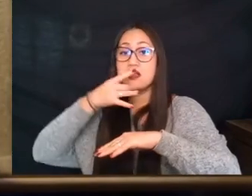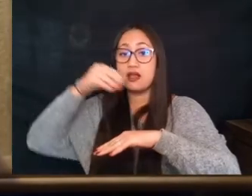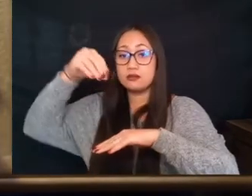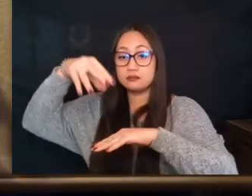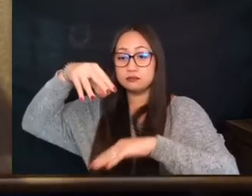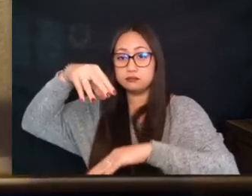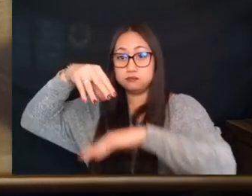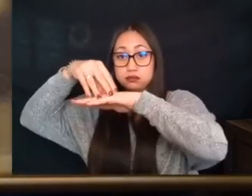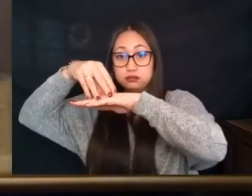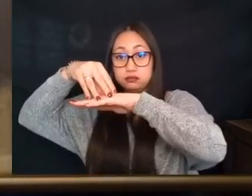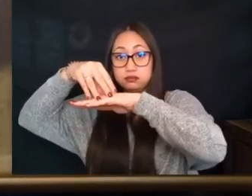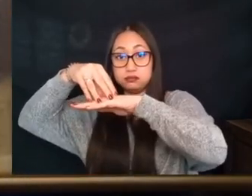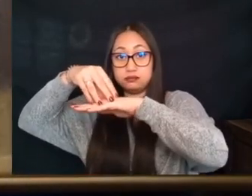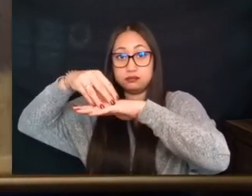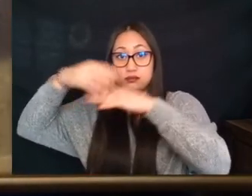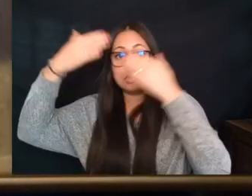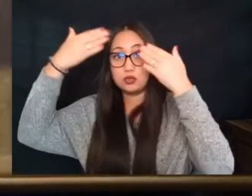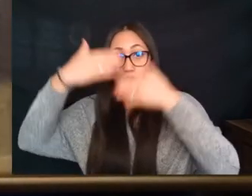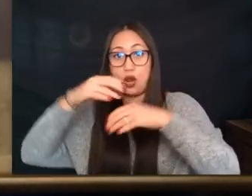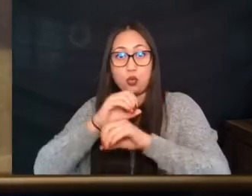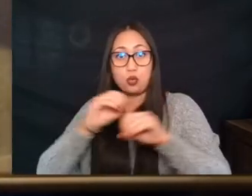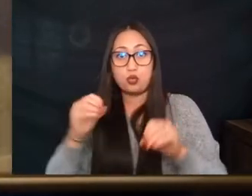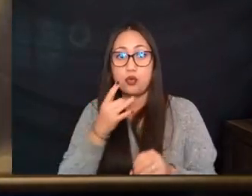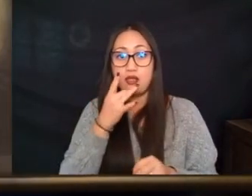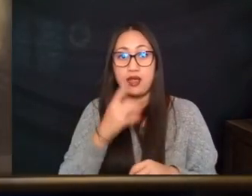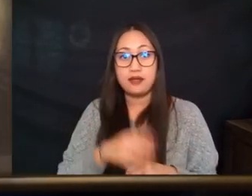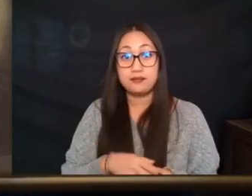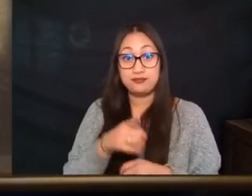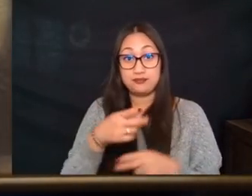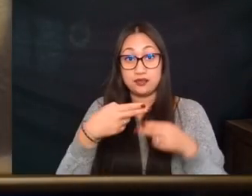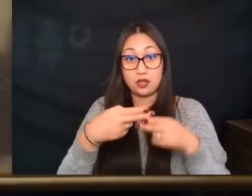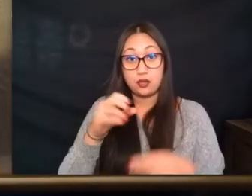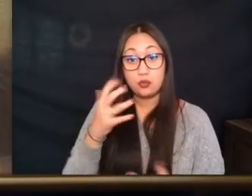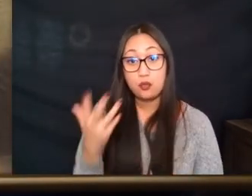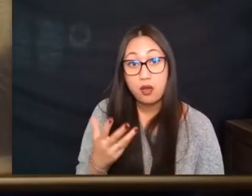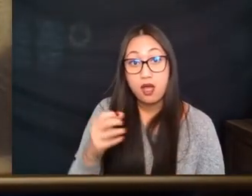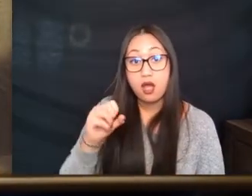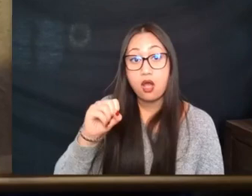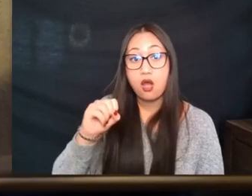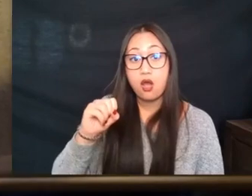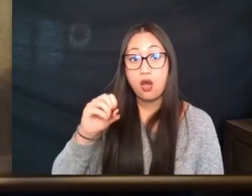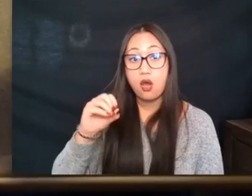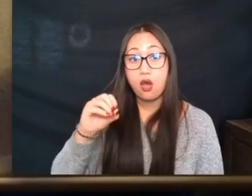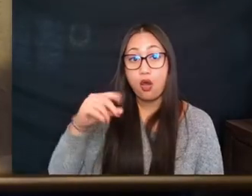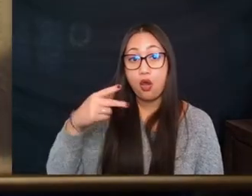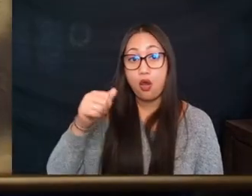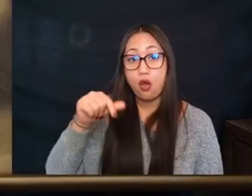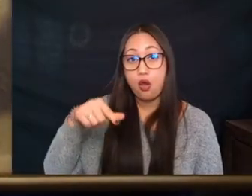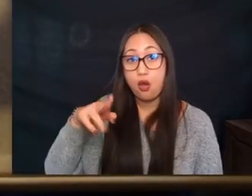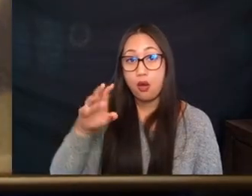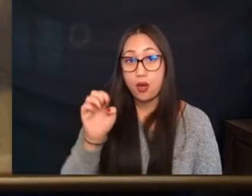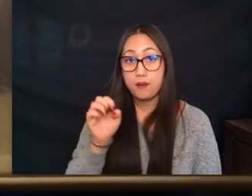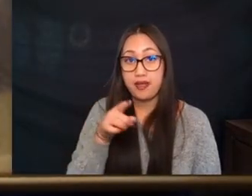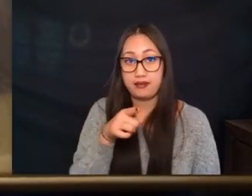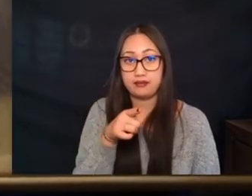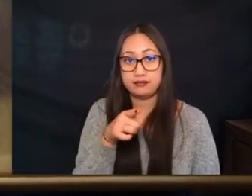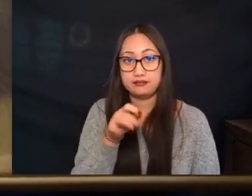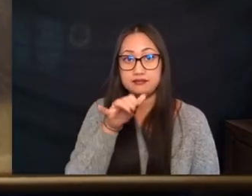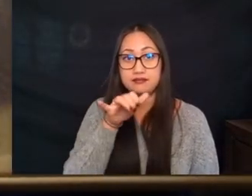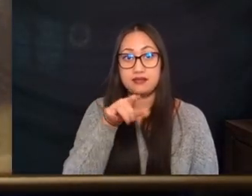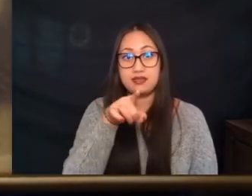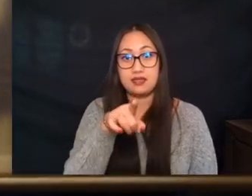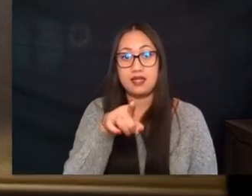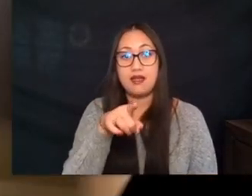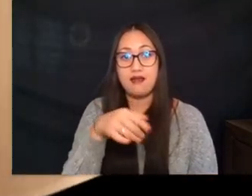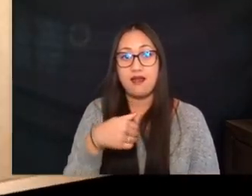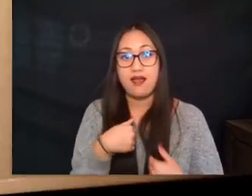An object that doesn't let any light through like this is called opaque. These objects make very solid shadows